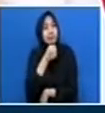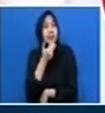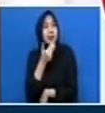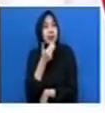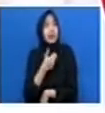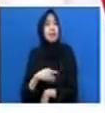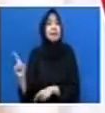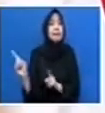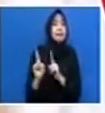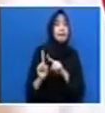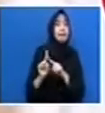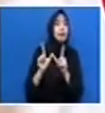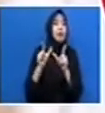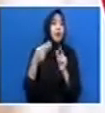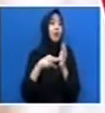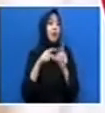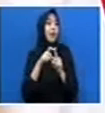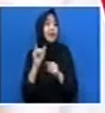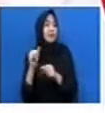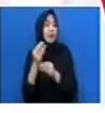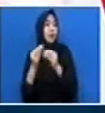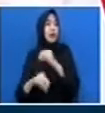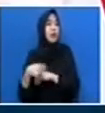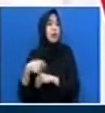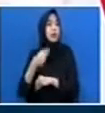Itu dia wawancara kami dengan Deputy Secretary